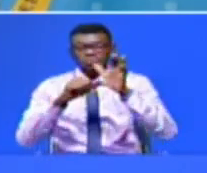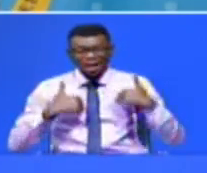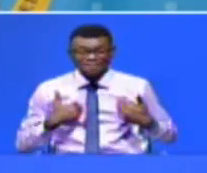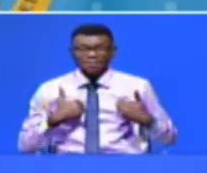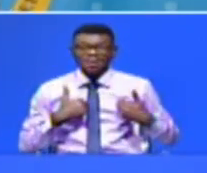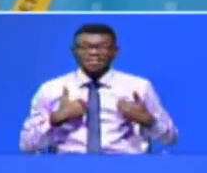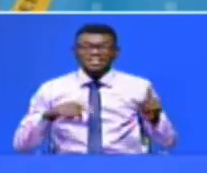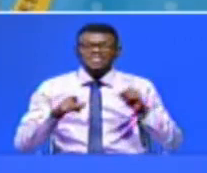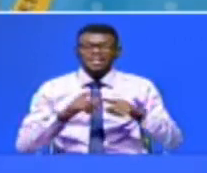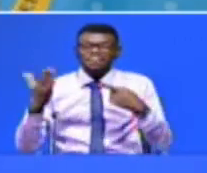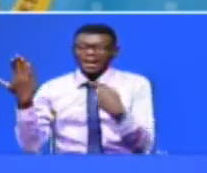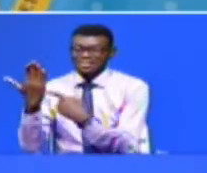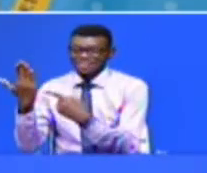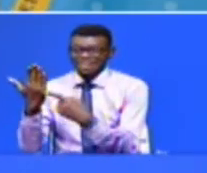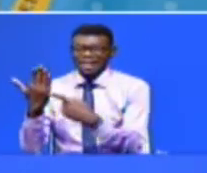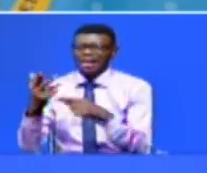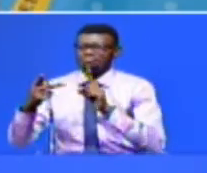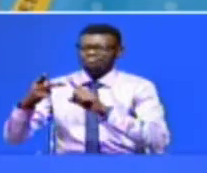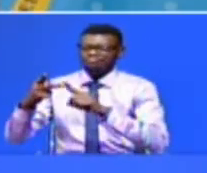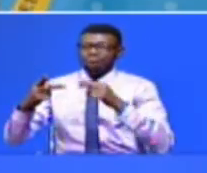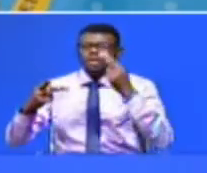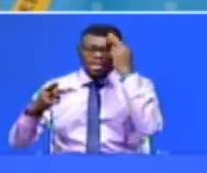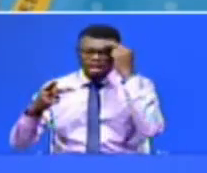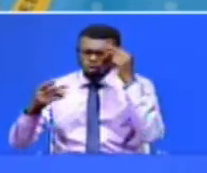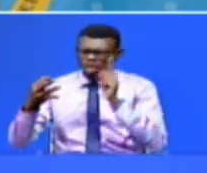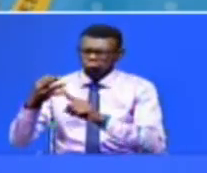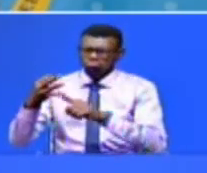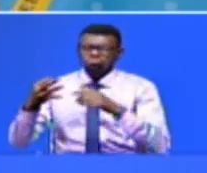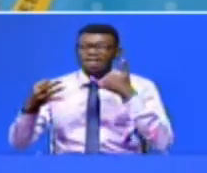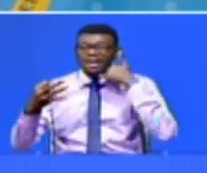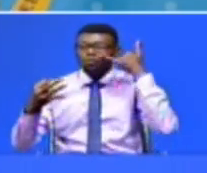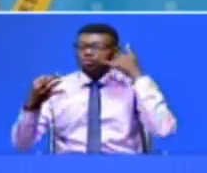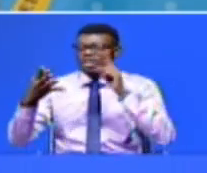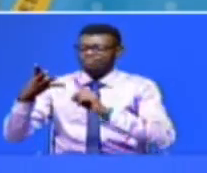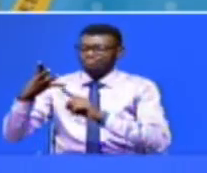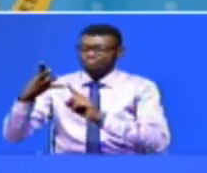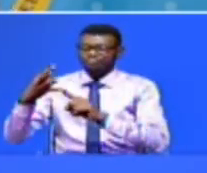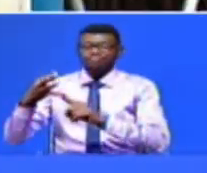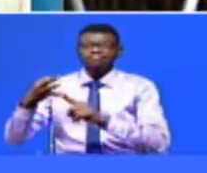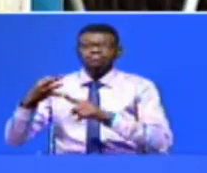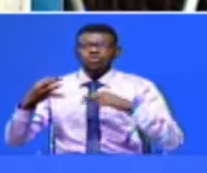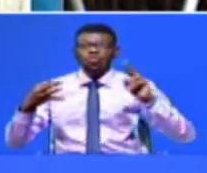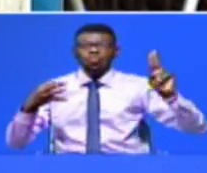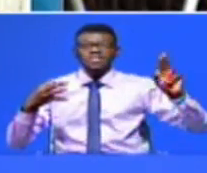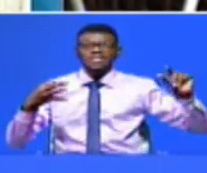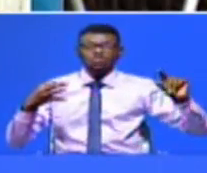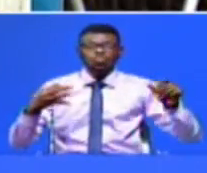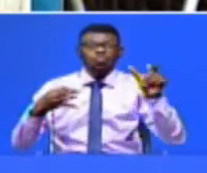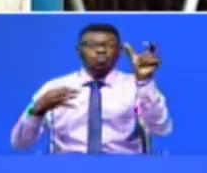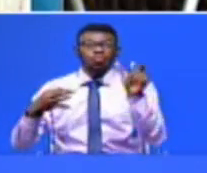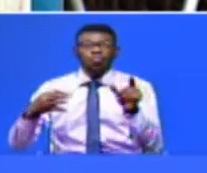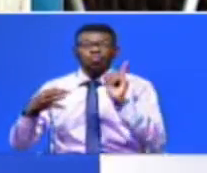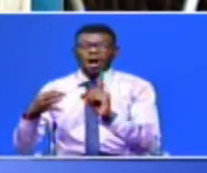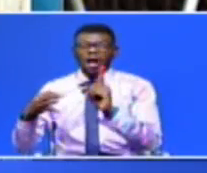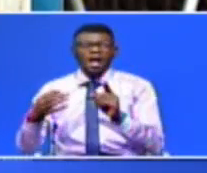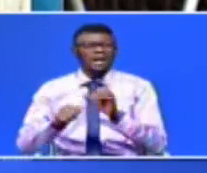While Taita Taveta, Narok, Nakuru and Uasin Gishu have 1 case each. The infection is still here with